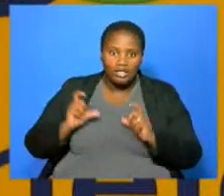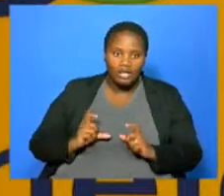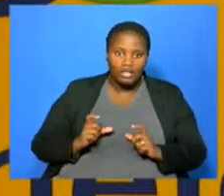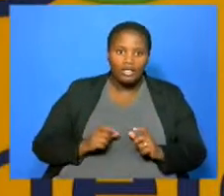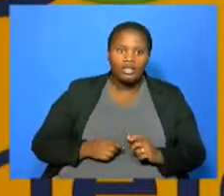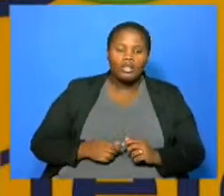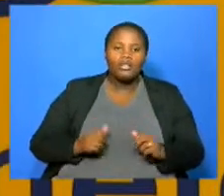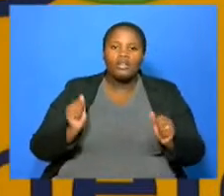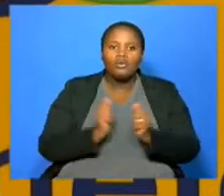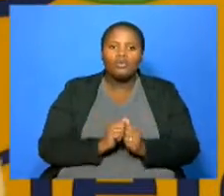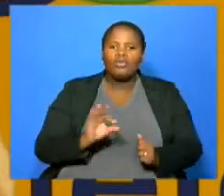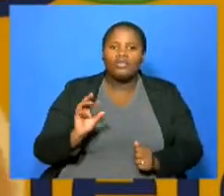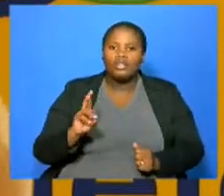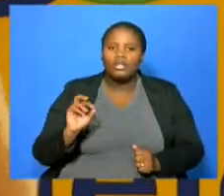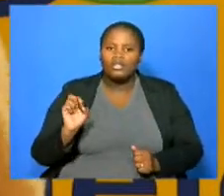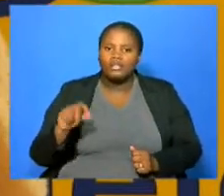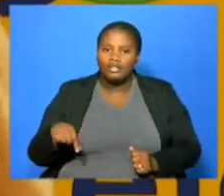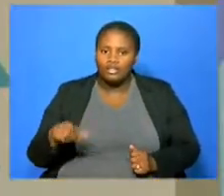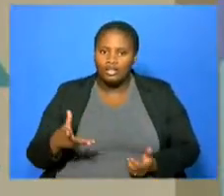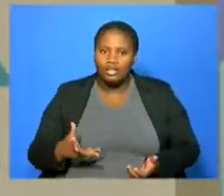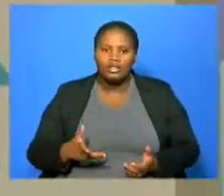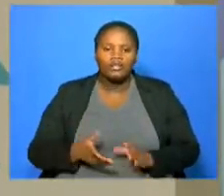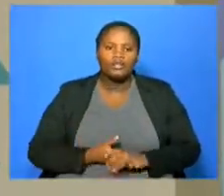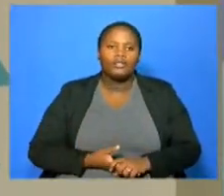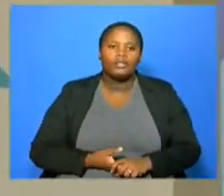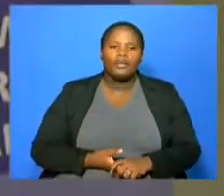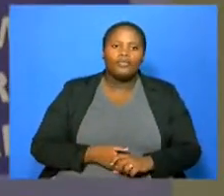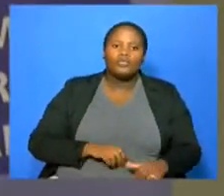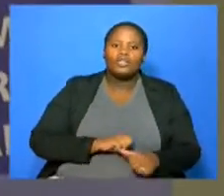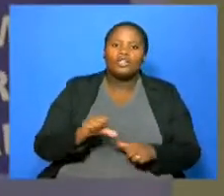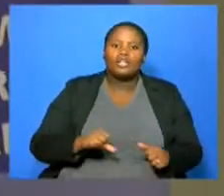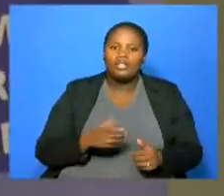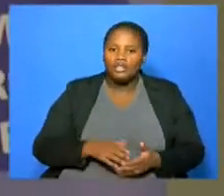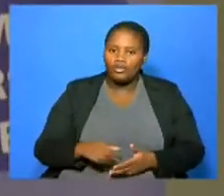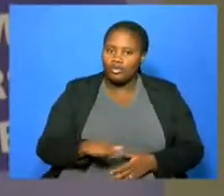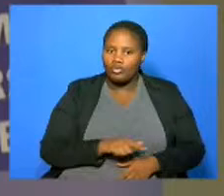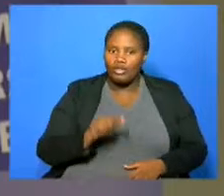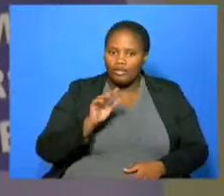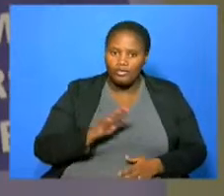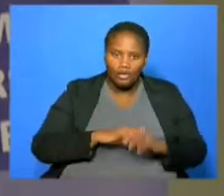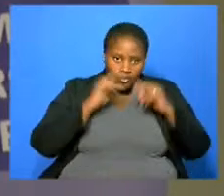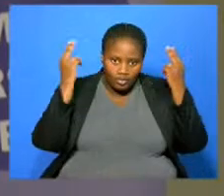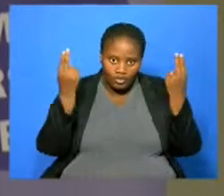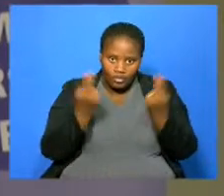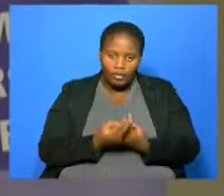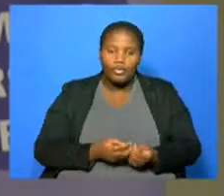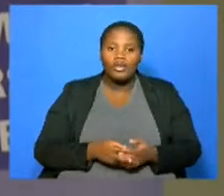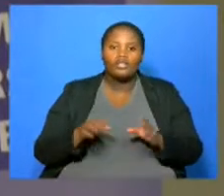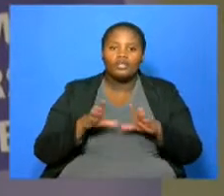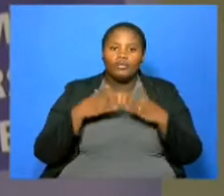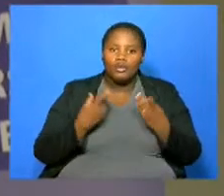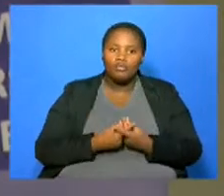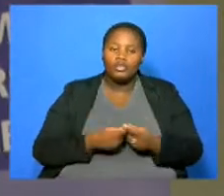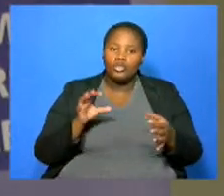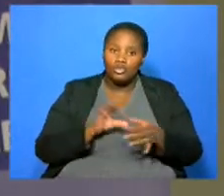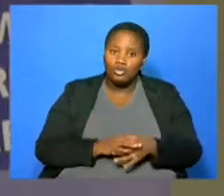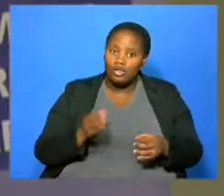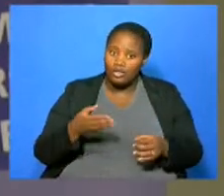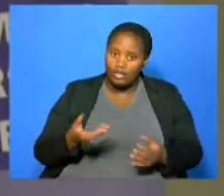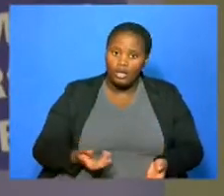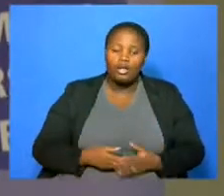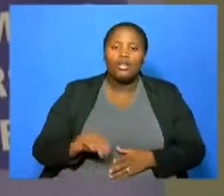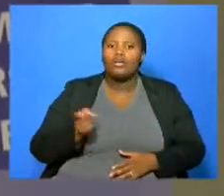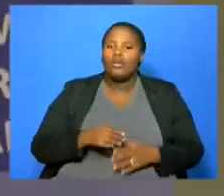Forex, yet they're resident here with their parents. About 25 tertiary institutions will participate in this roadshow with the aim